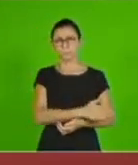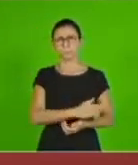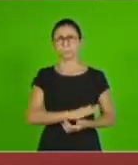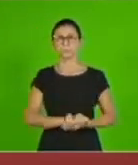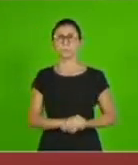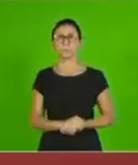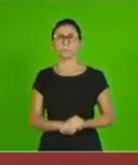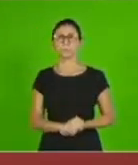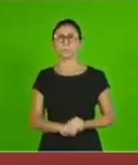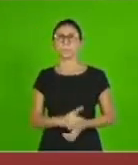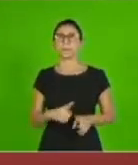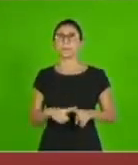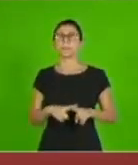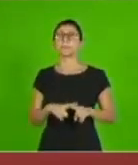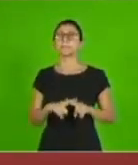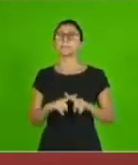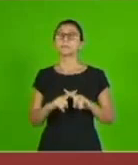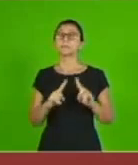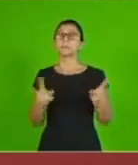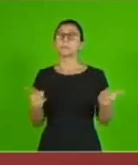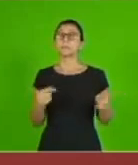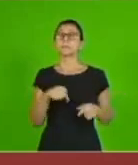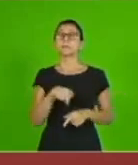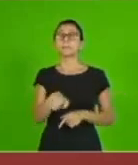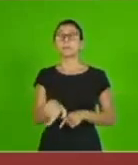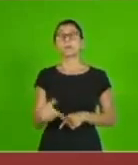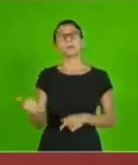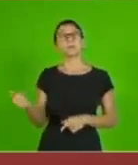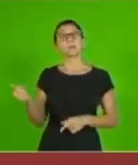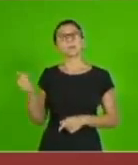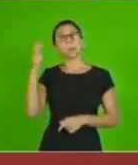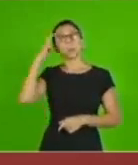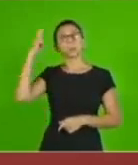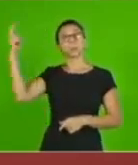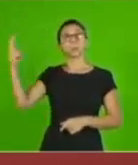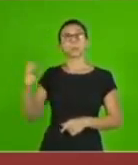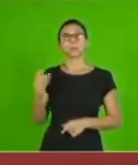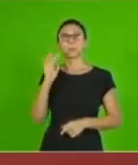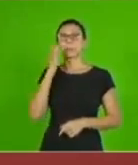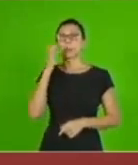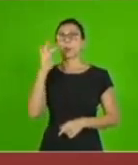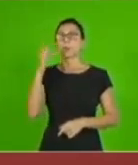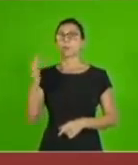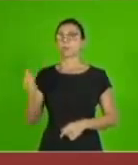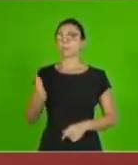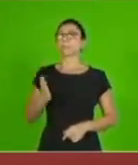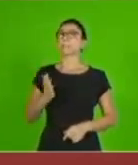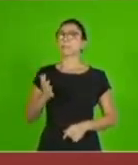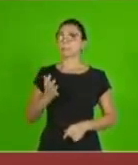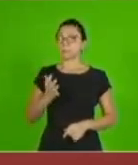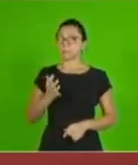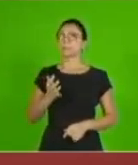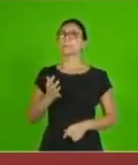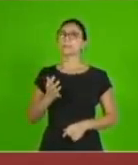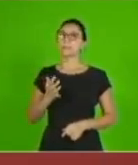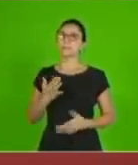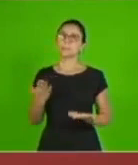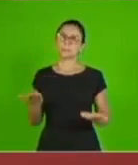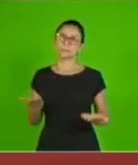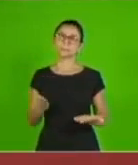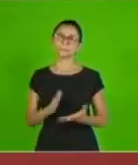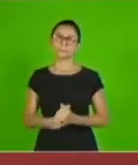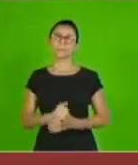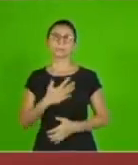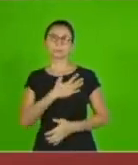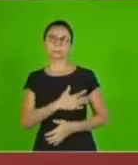of this Christianity and the mentality that it was only in riches and in glory.